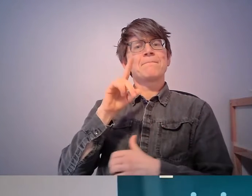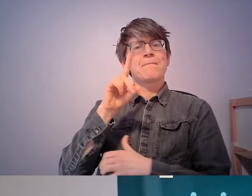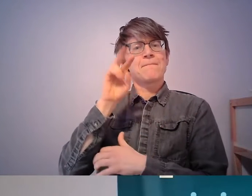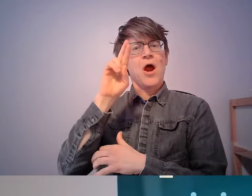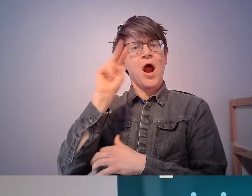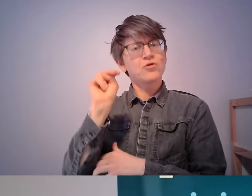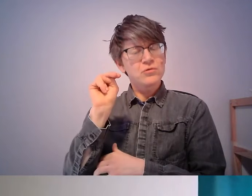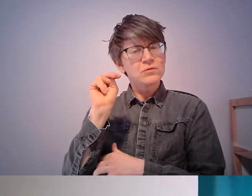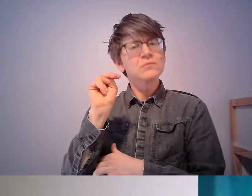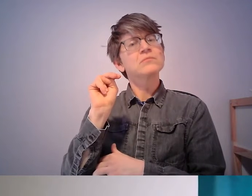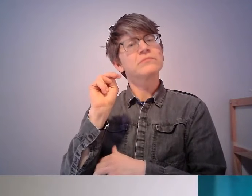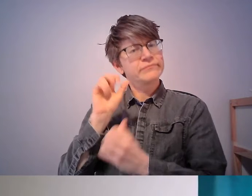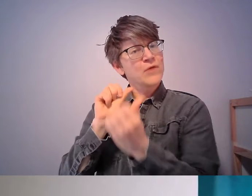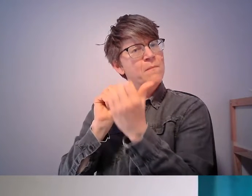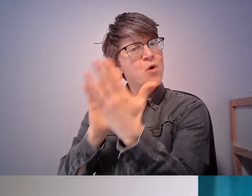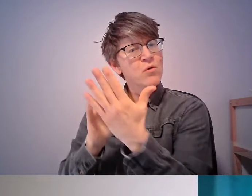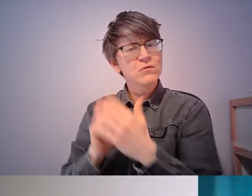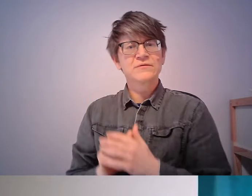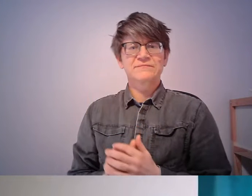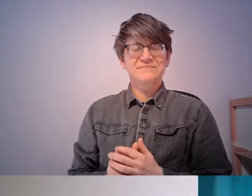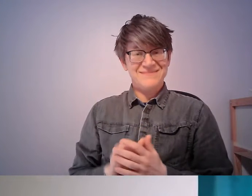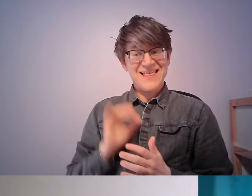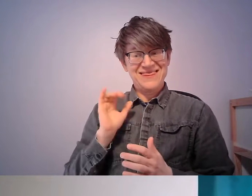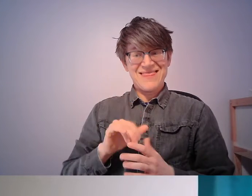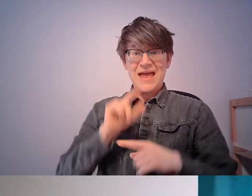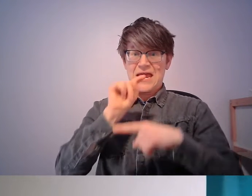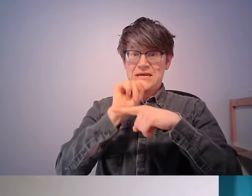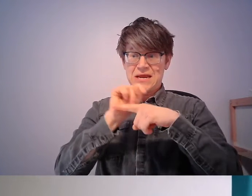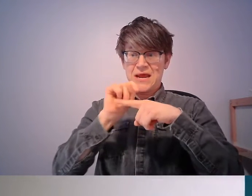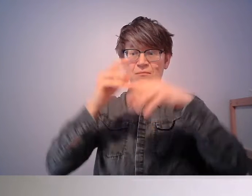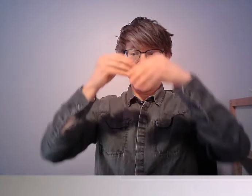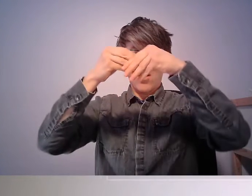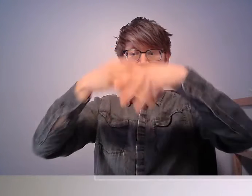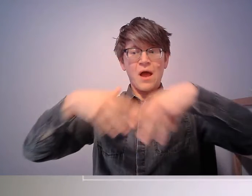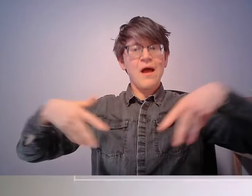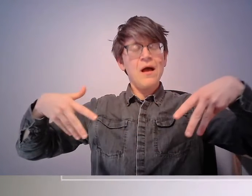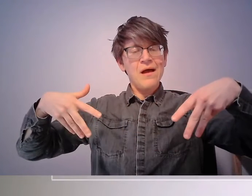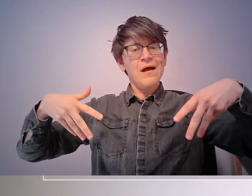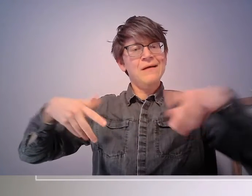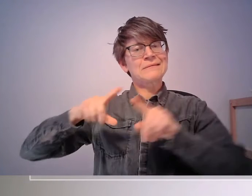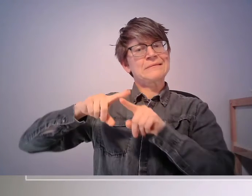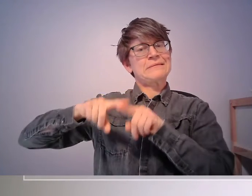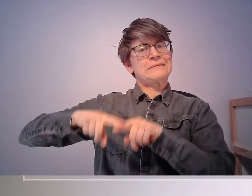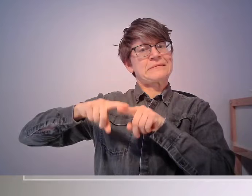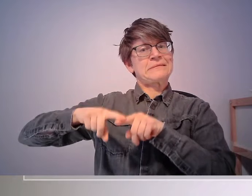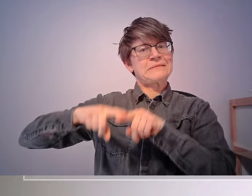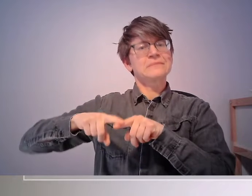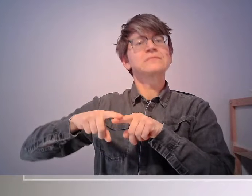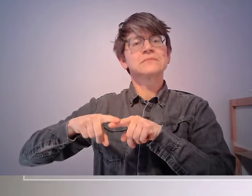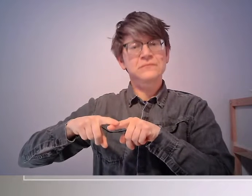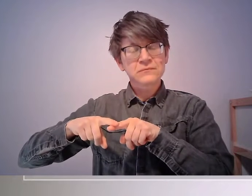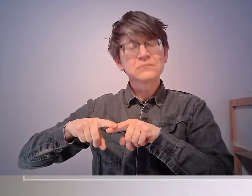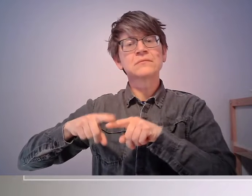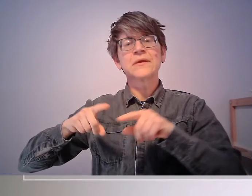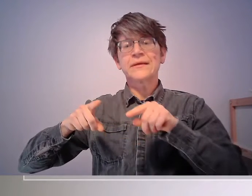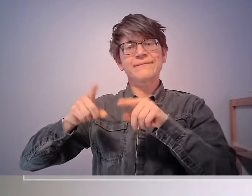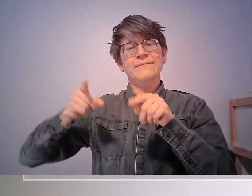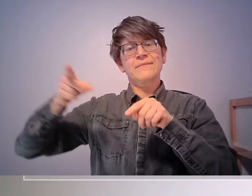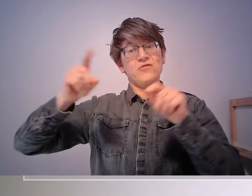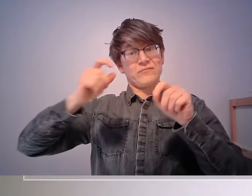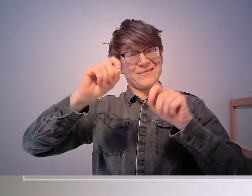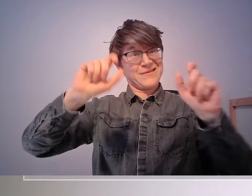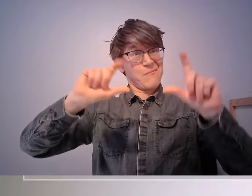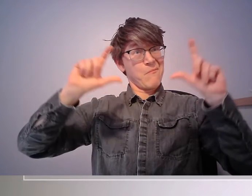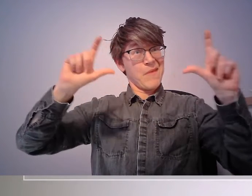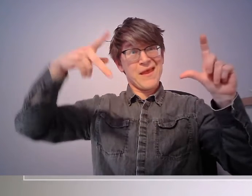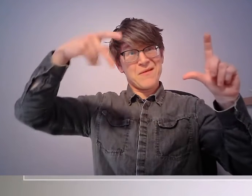snack chips. The typographic hierarchy on the package is based on the smaller size of the secondary text, which is